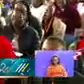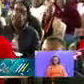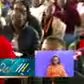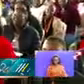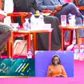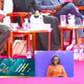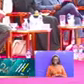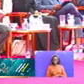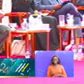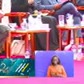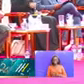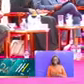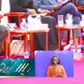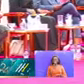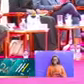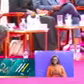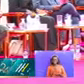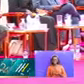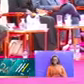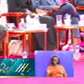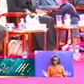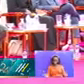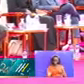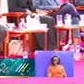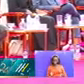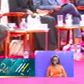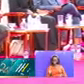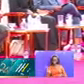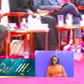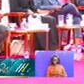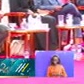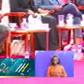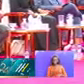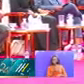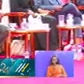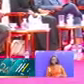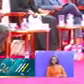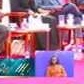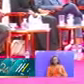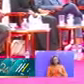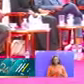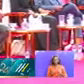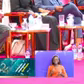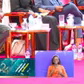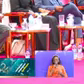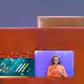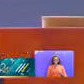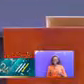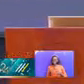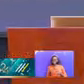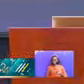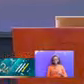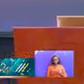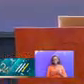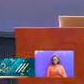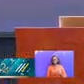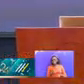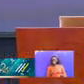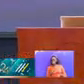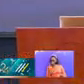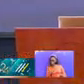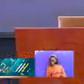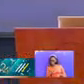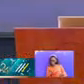listen but but thank you for encouraging us you know you I'll go home and tell my wife did you see Bishop standing I